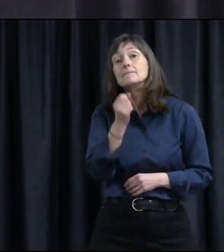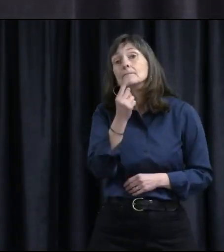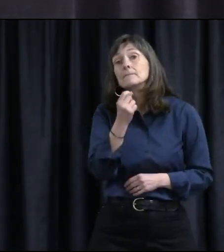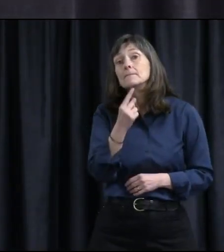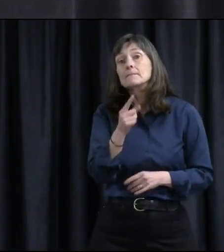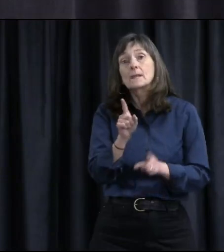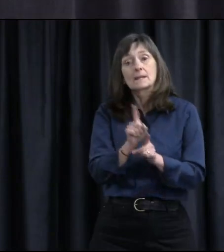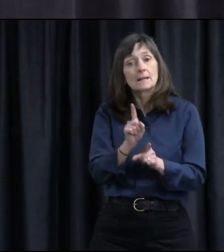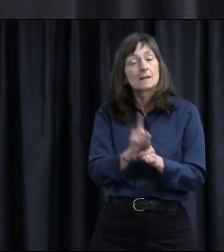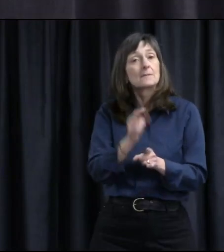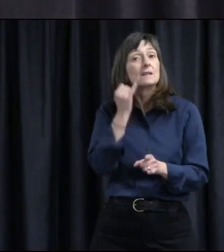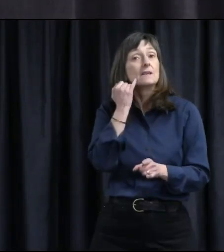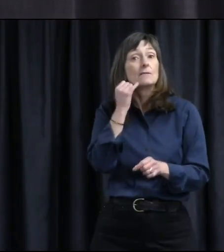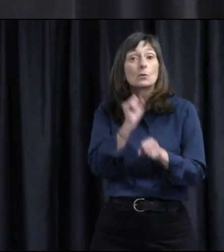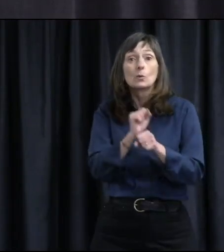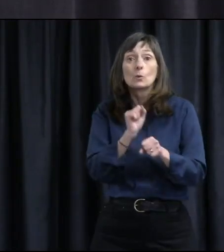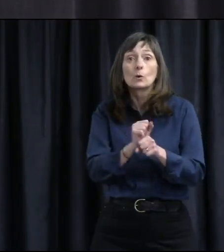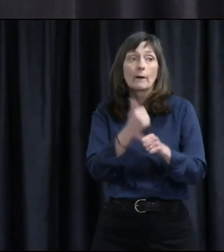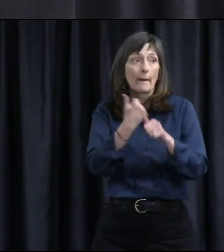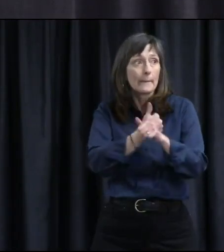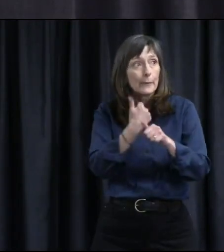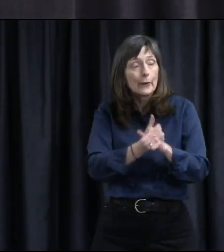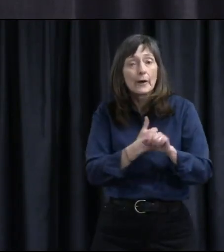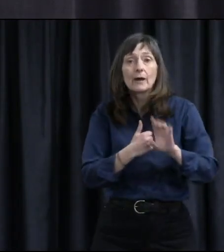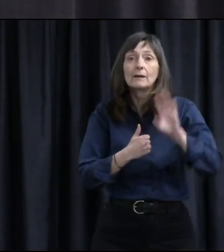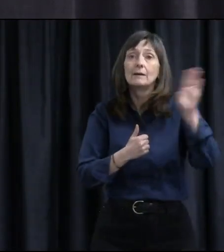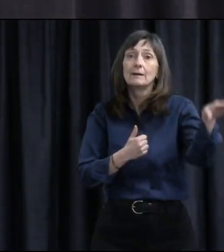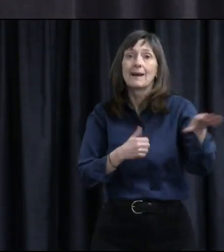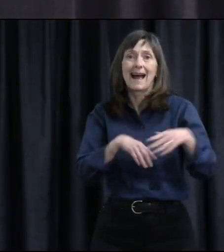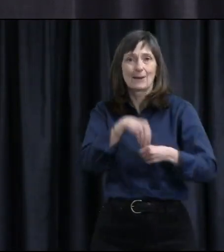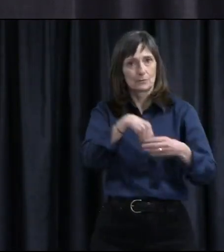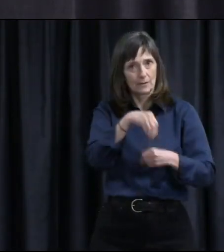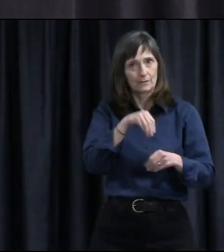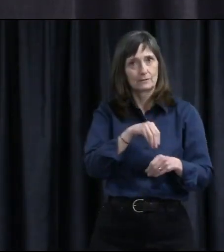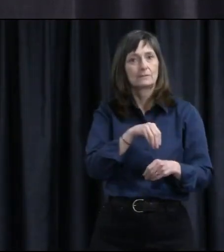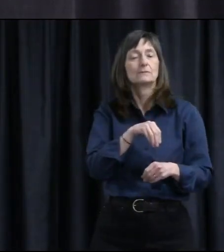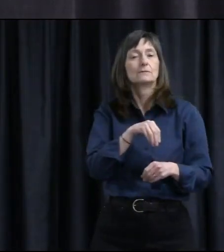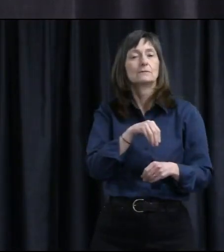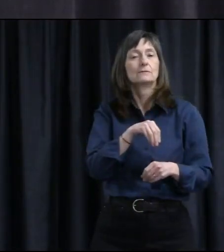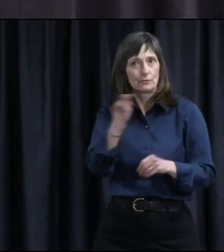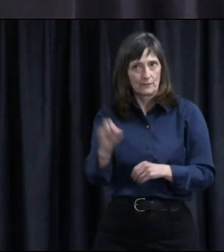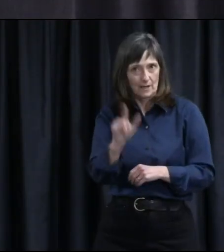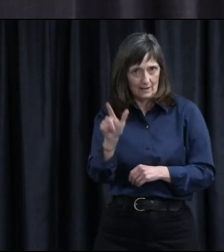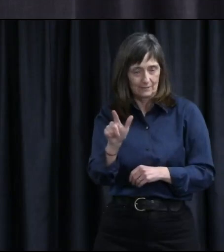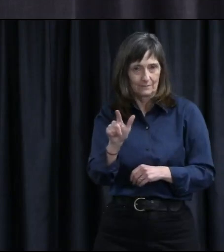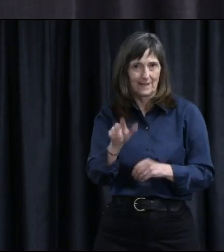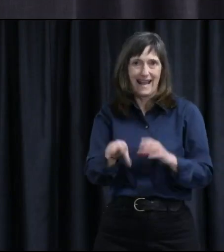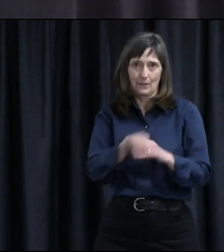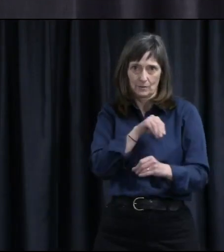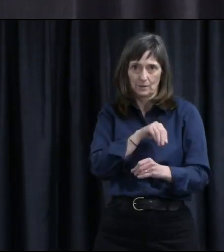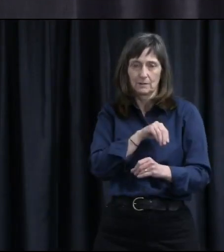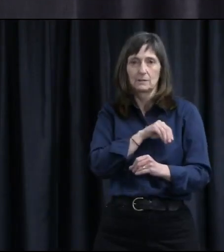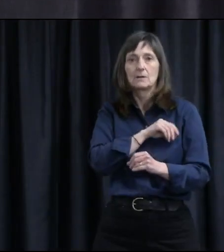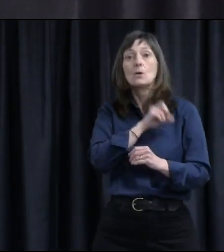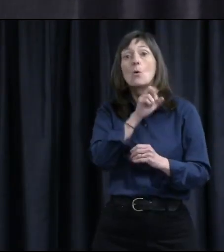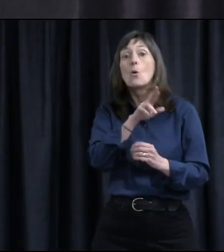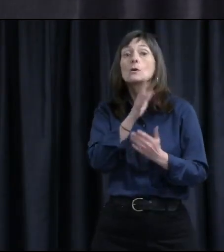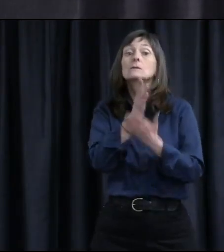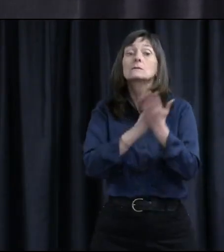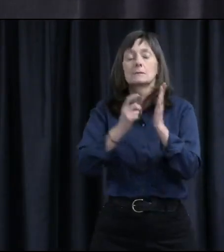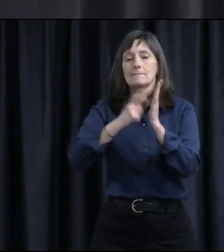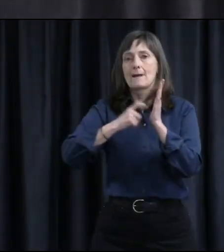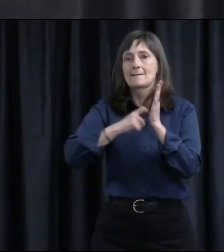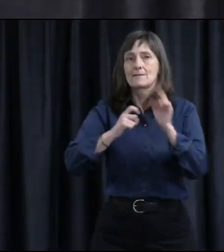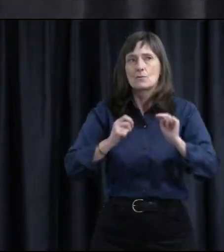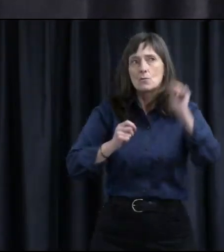from the oil and gas industries outside of Newfoundland and Labrador, or mining industries outside of